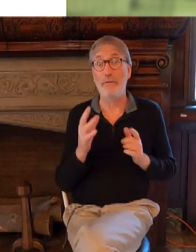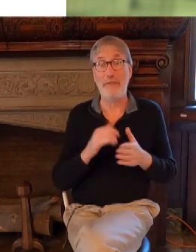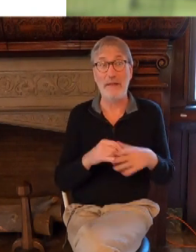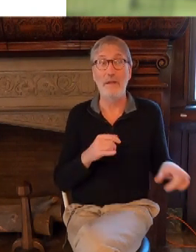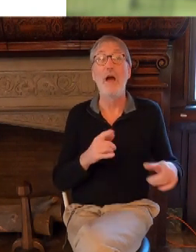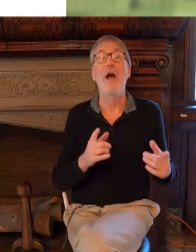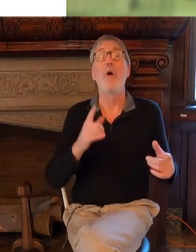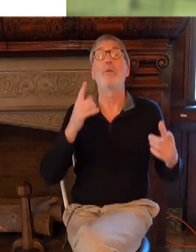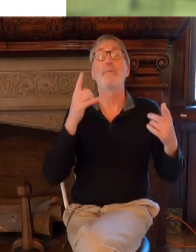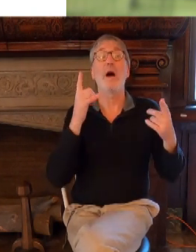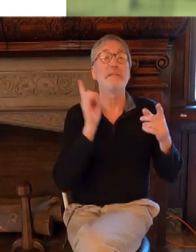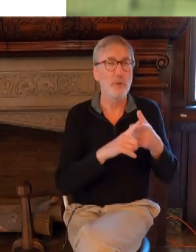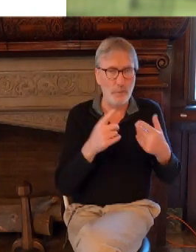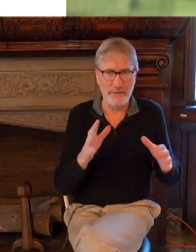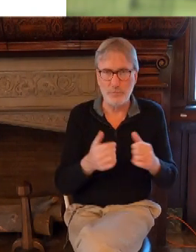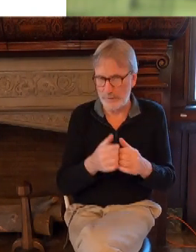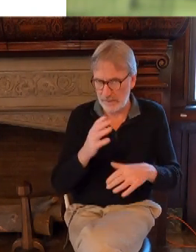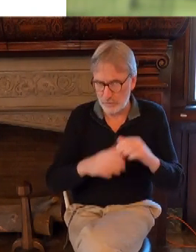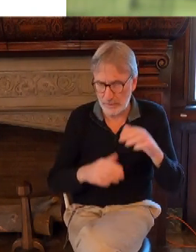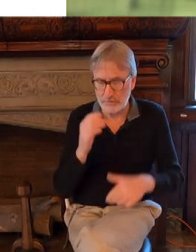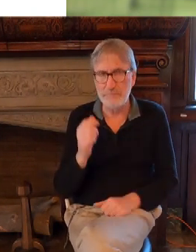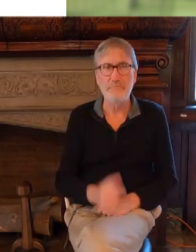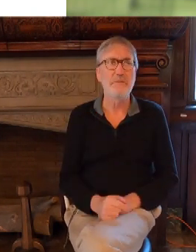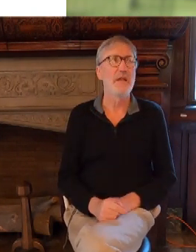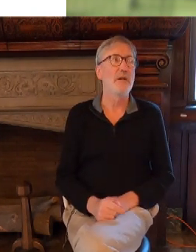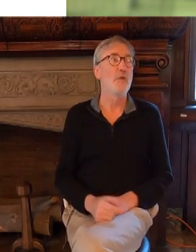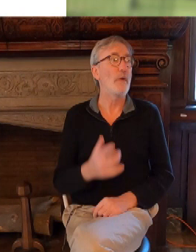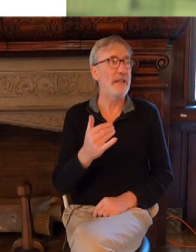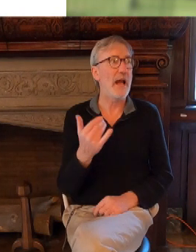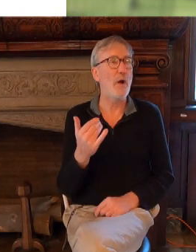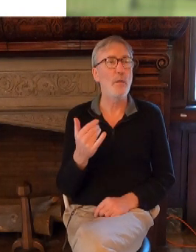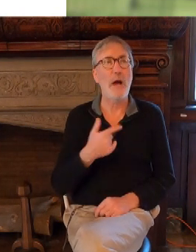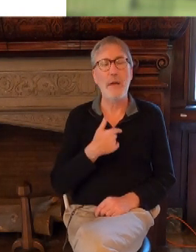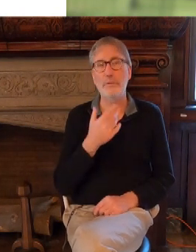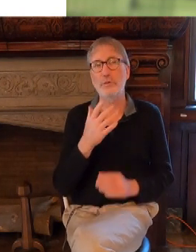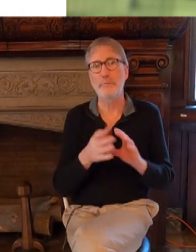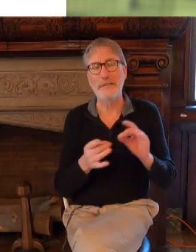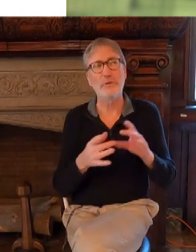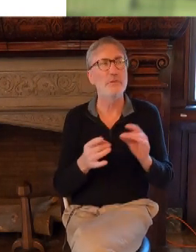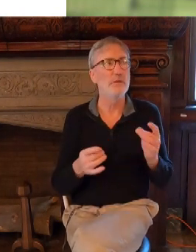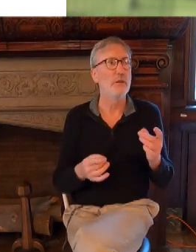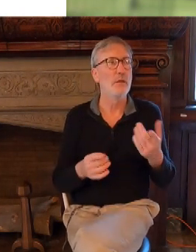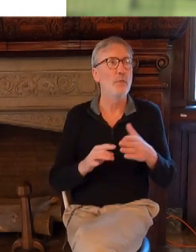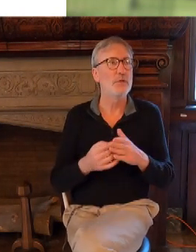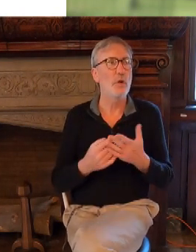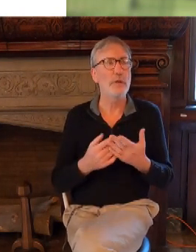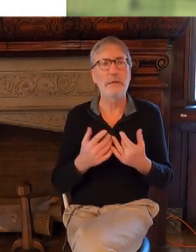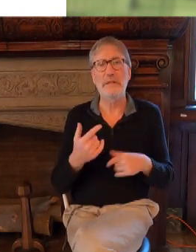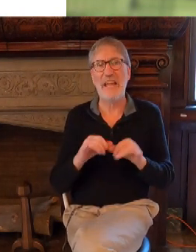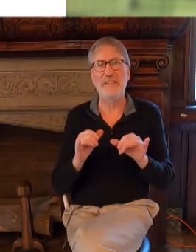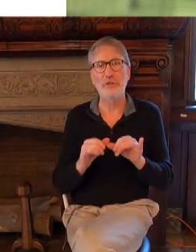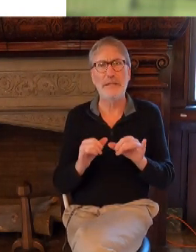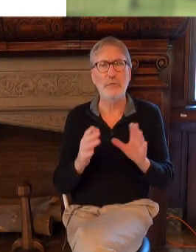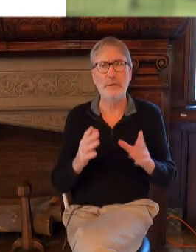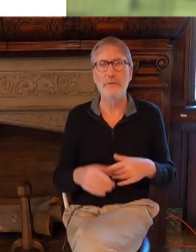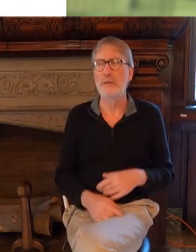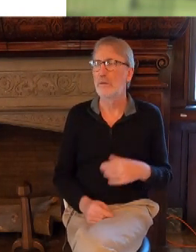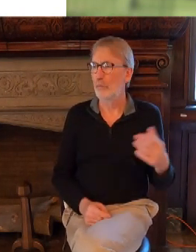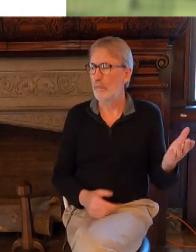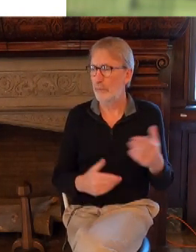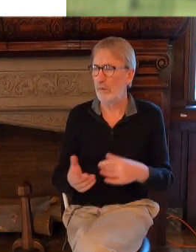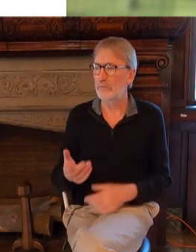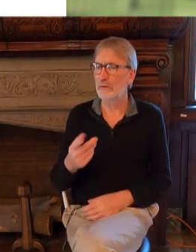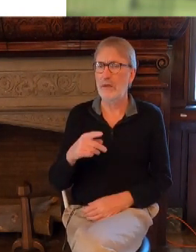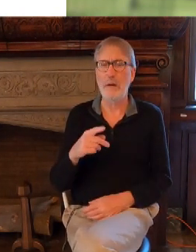construction. Right now, earlier this month, I should mention, we started preliminary engineering. We brought AECOM